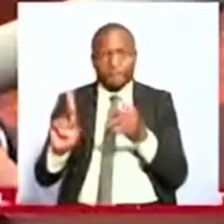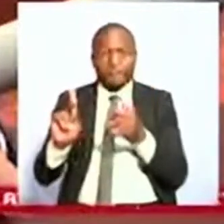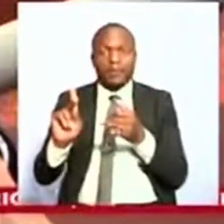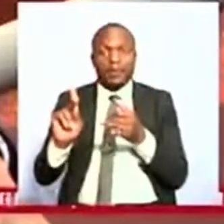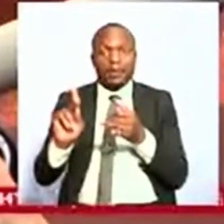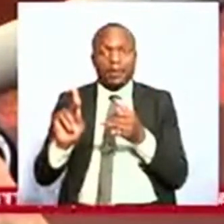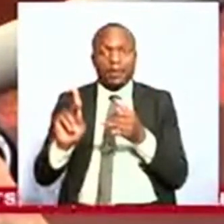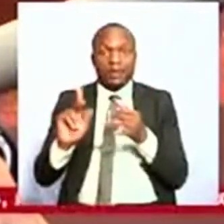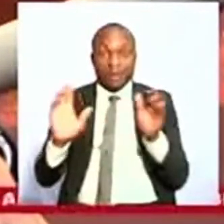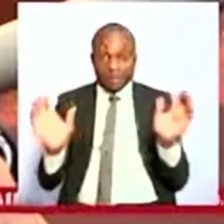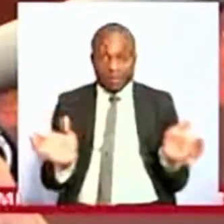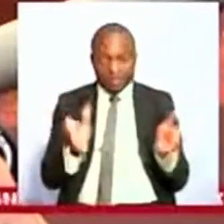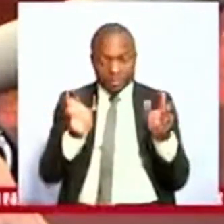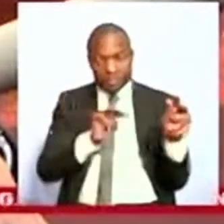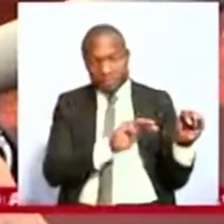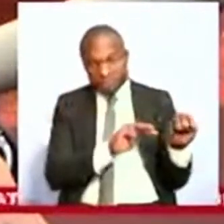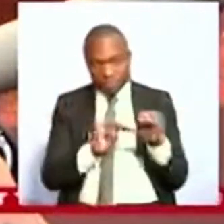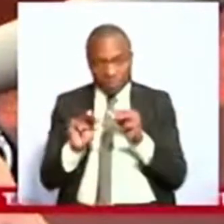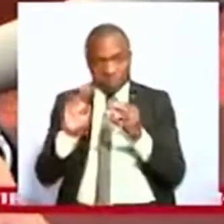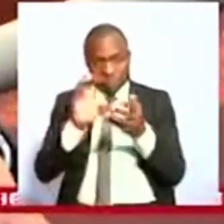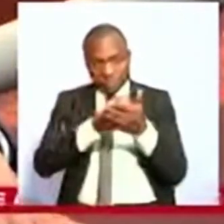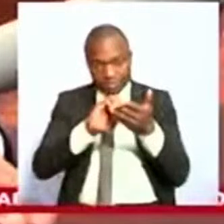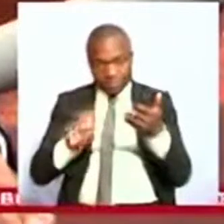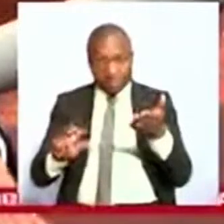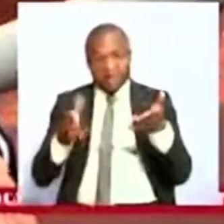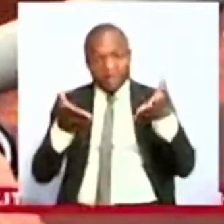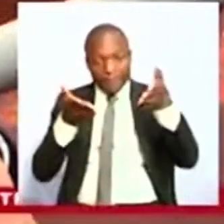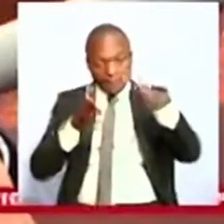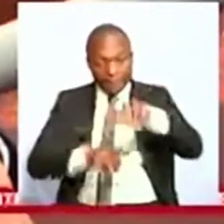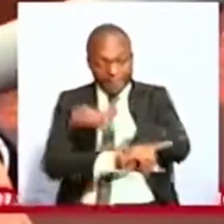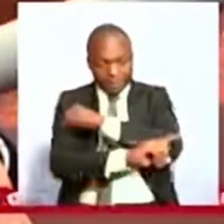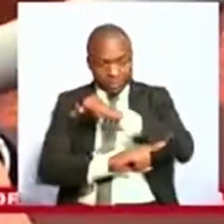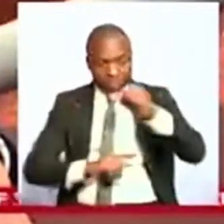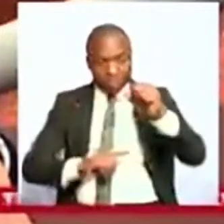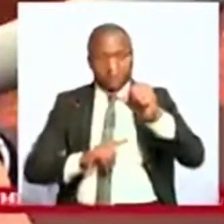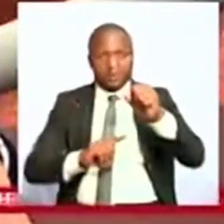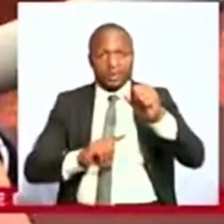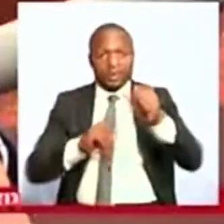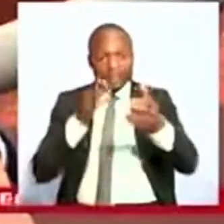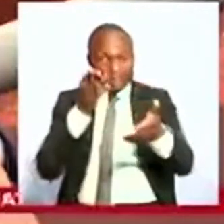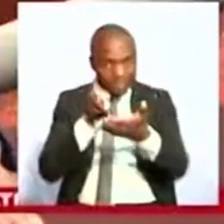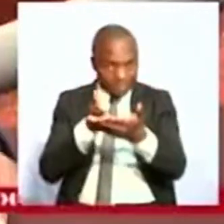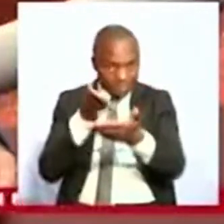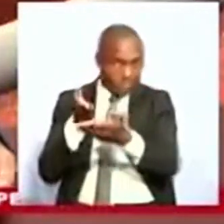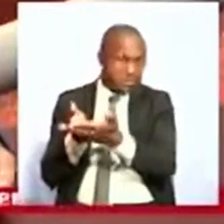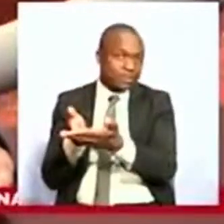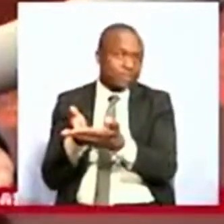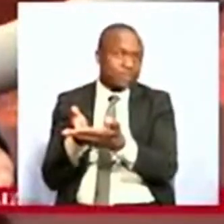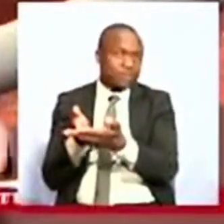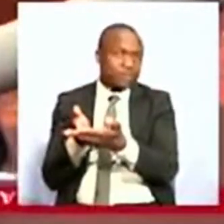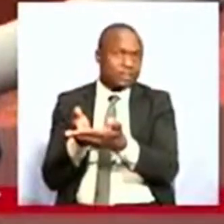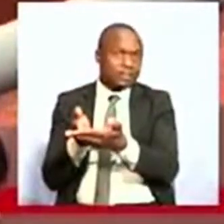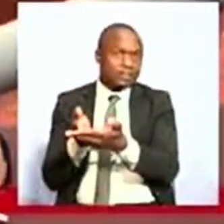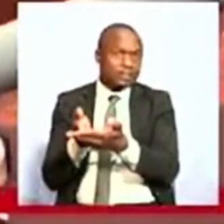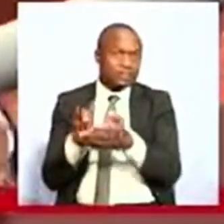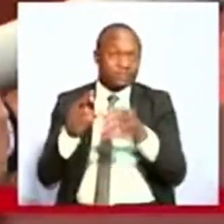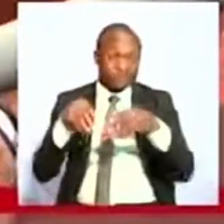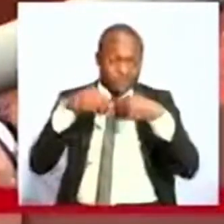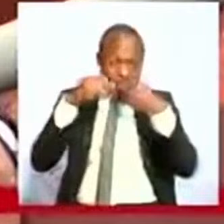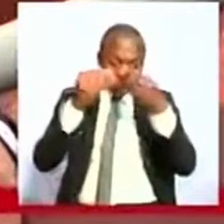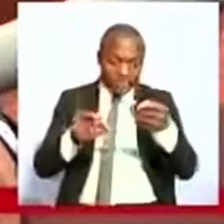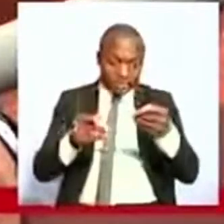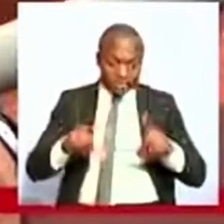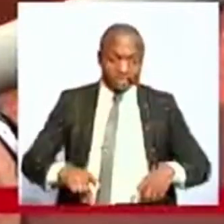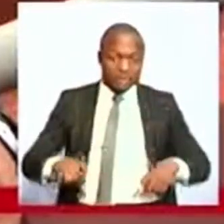towards abolition of the death penalty. And the alternative then would be to provide for